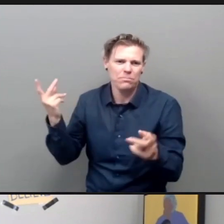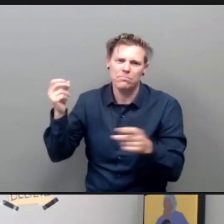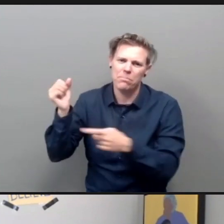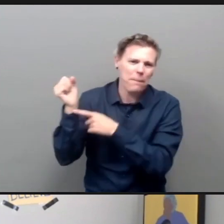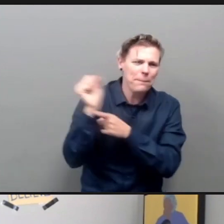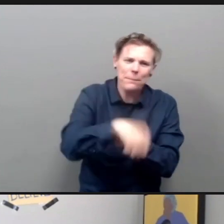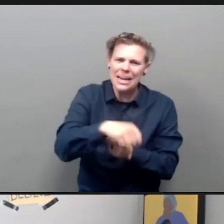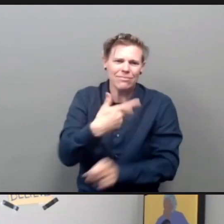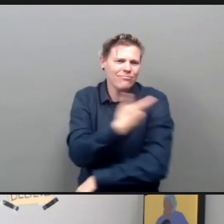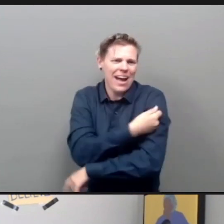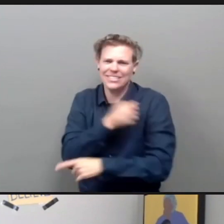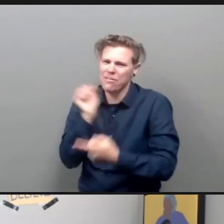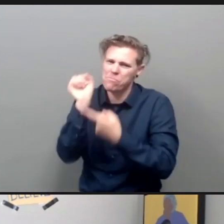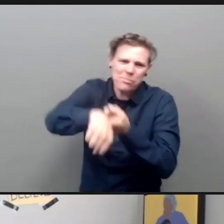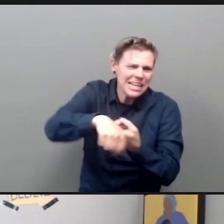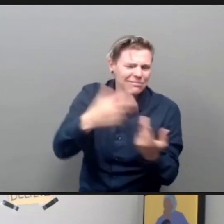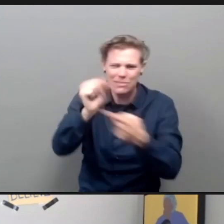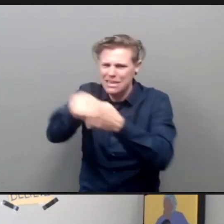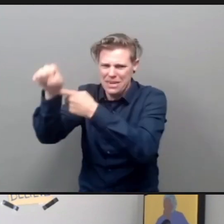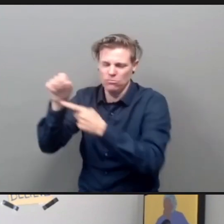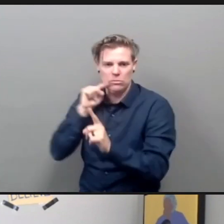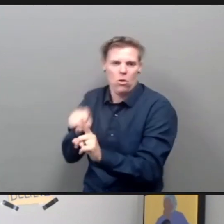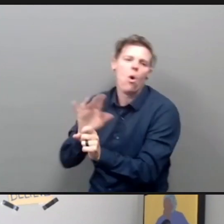Bryan. Jessica, you are unmuted.